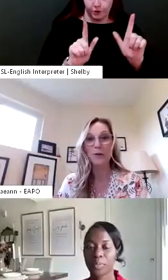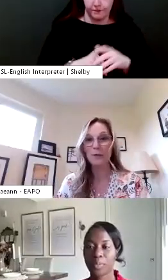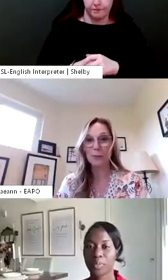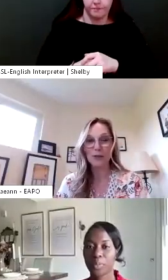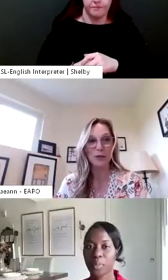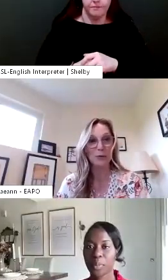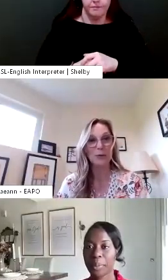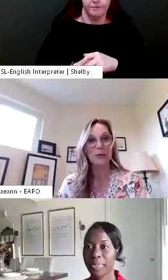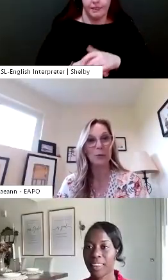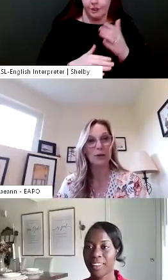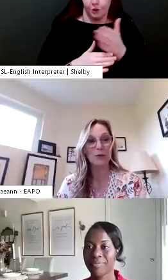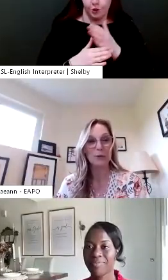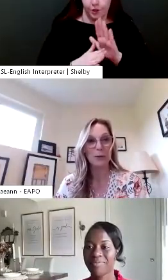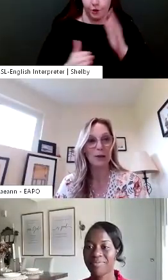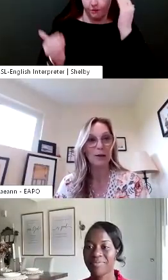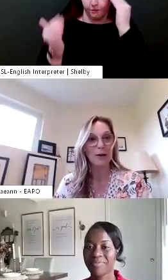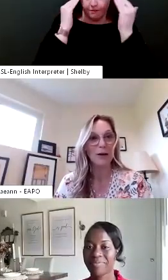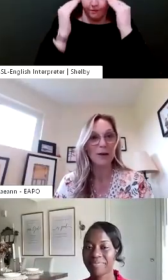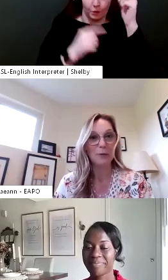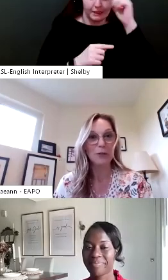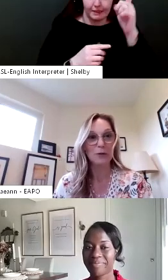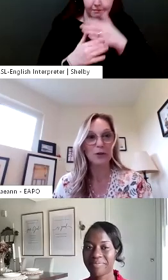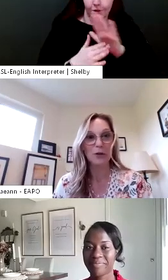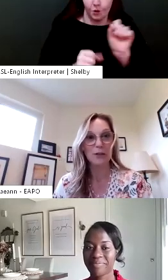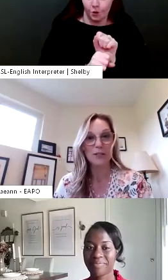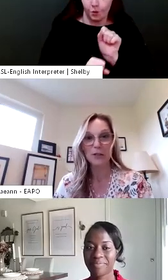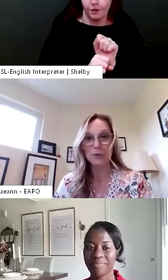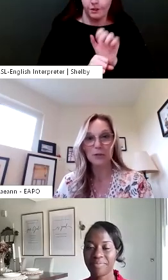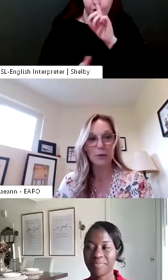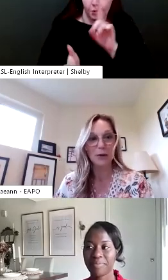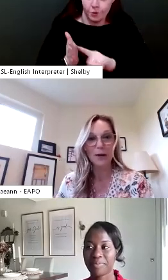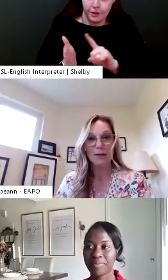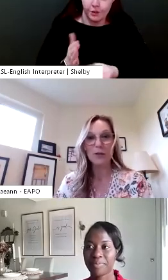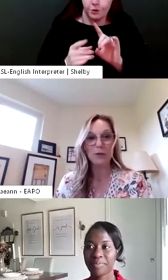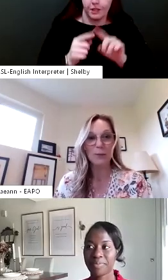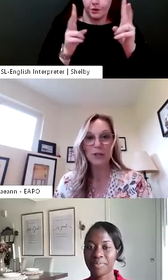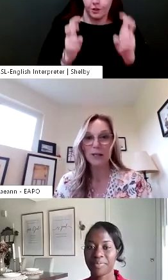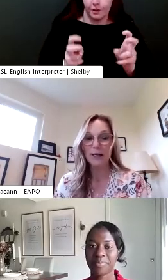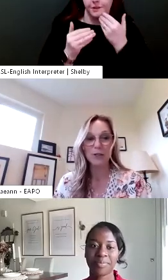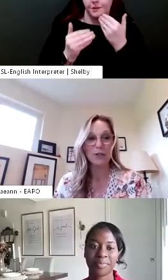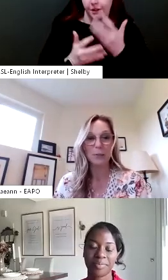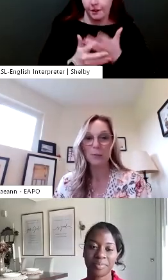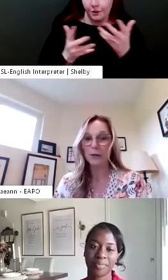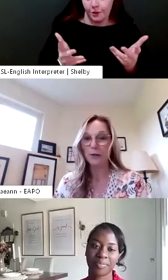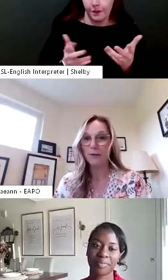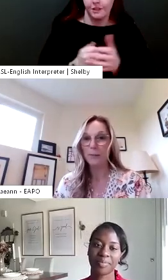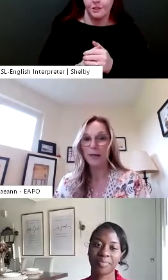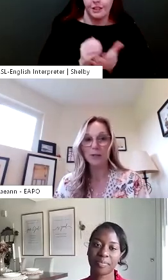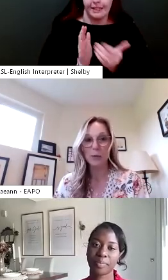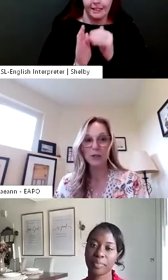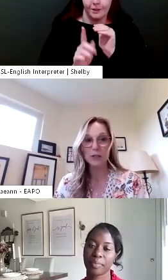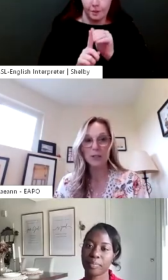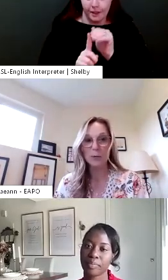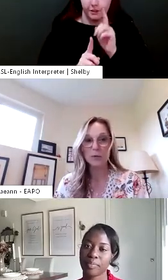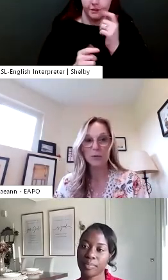your wealth of information. I know the work that you've been doing in research on this issue. So thank you so much. And again, just a reminder, if anybody